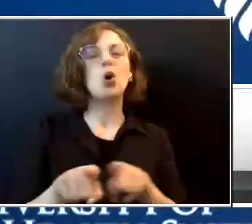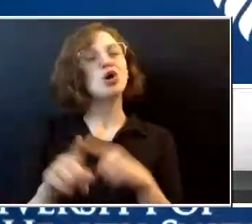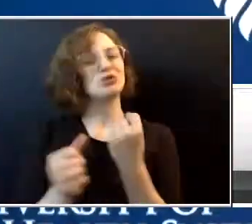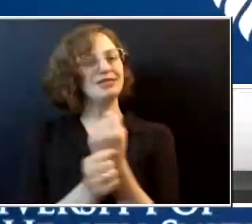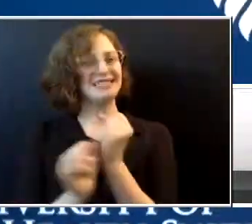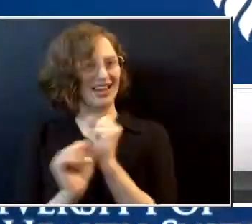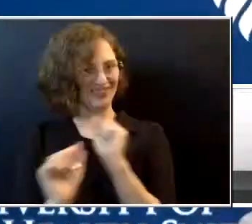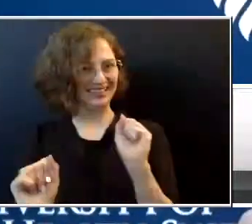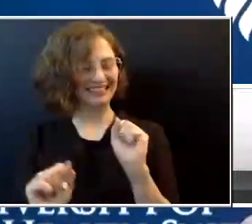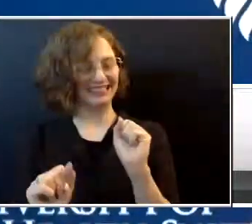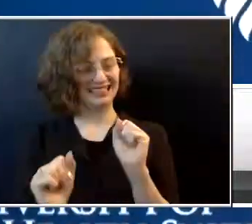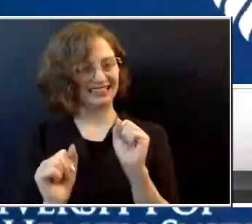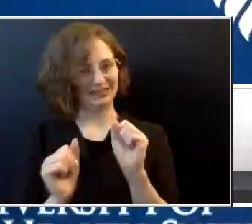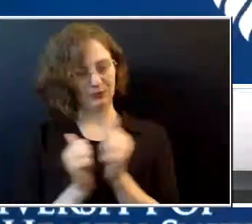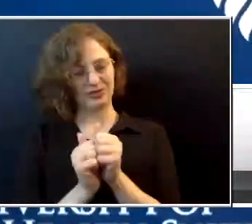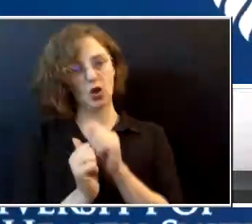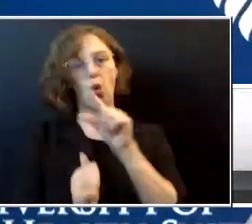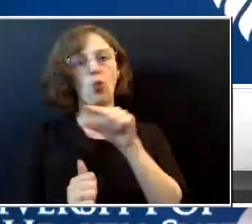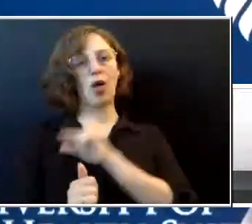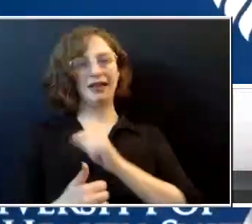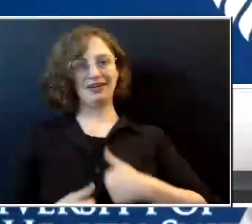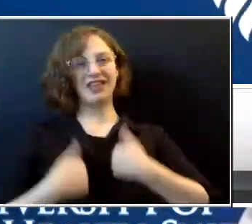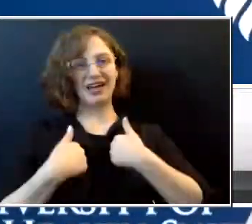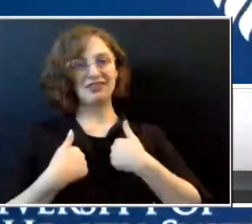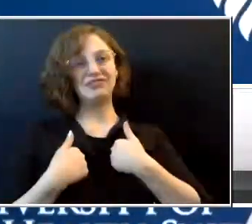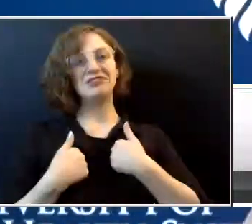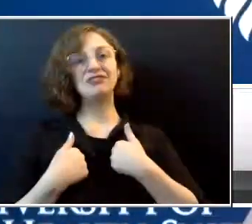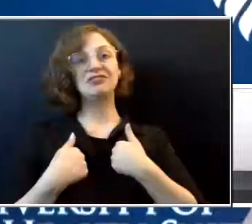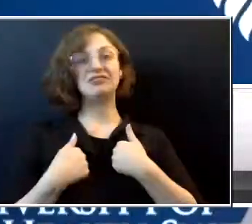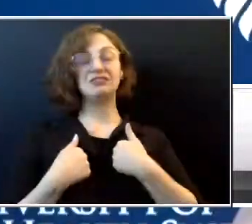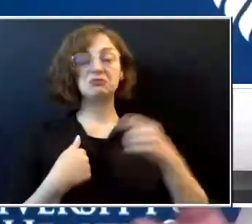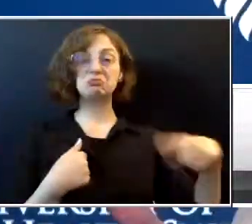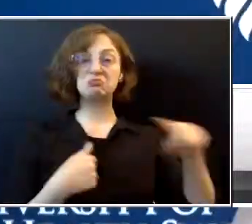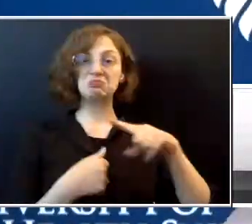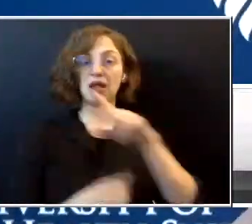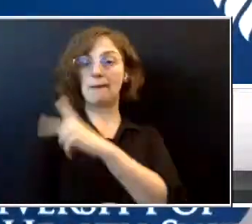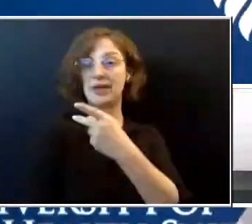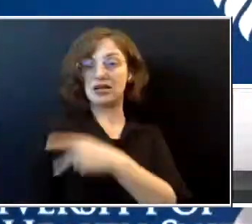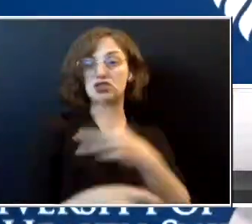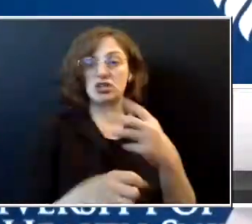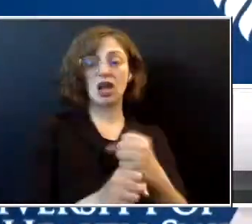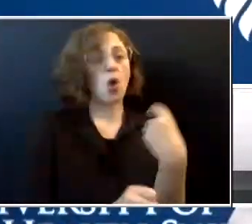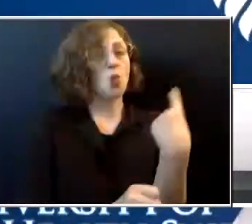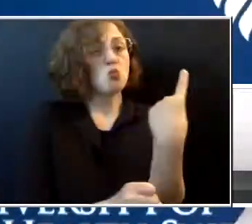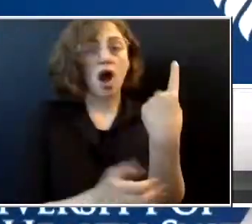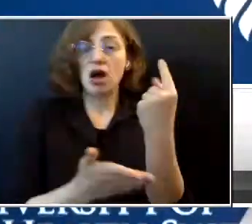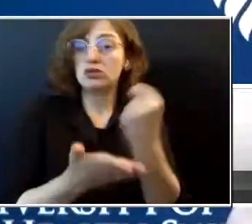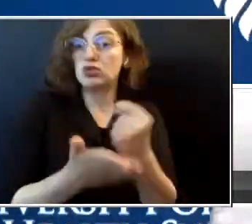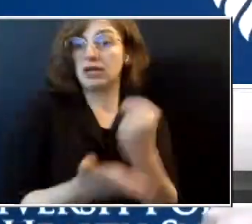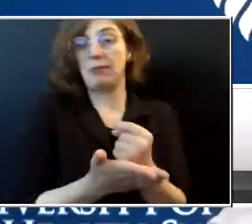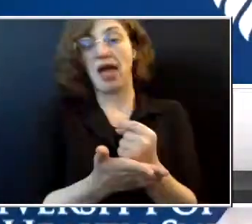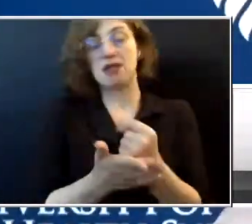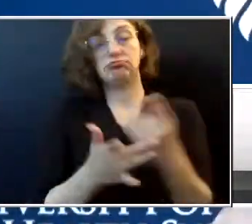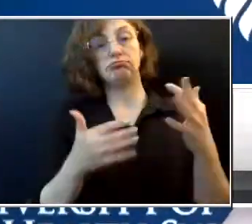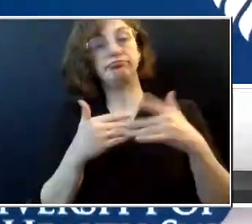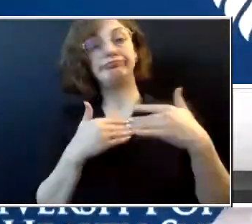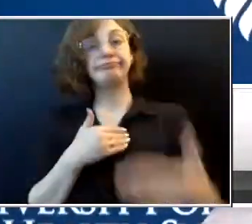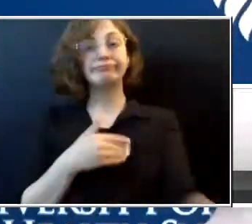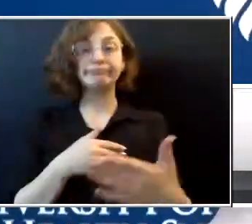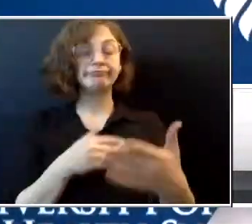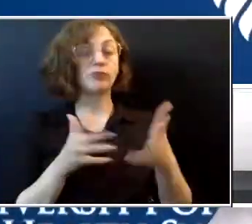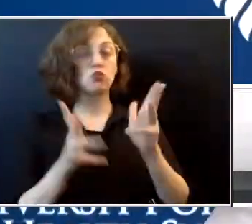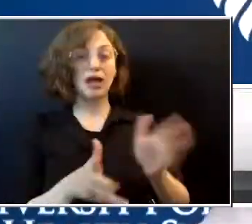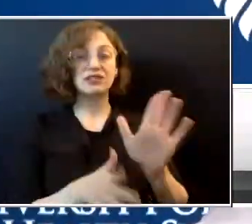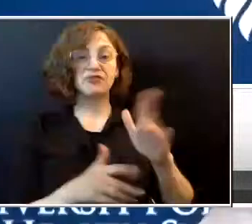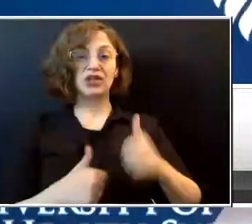life. These patients receive only 1 treatment, and that is for the rest of their life if they stay in remission, comparing to the standard of care that the patients have to